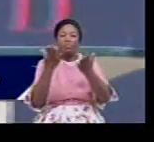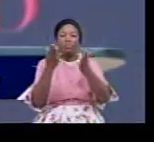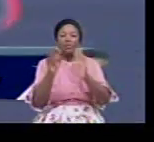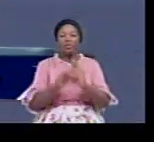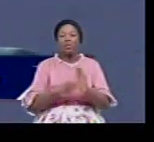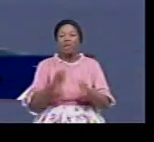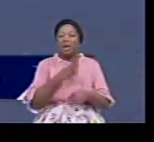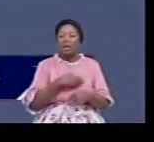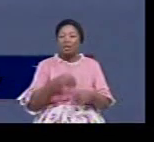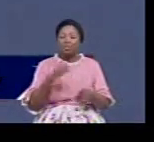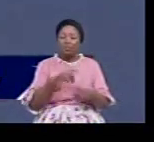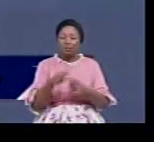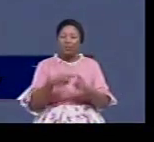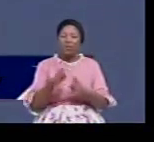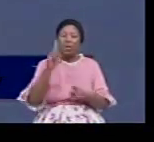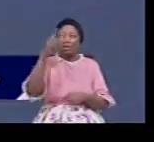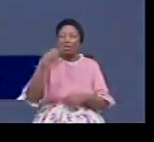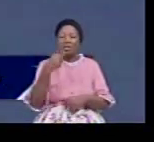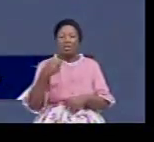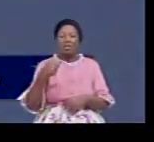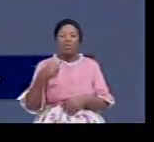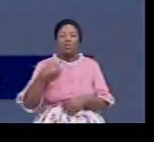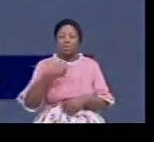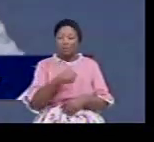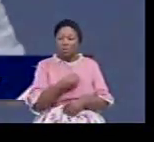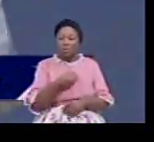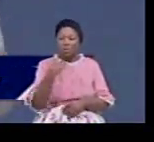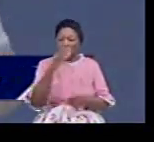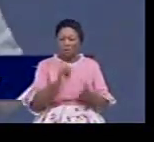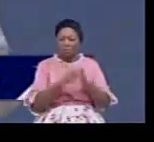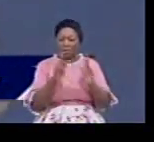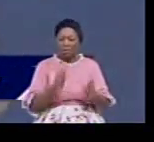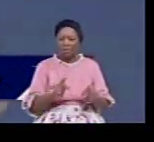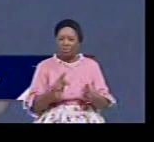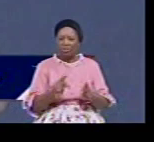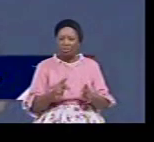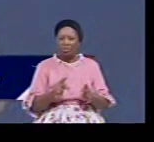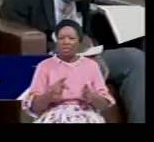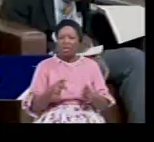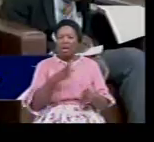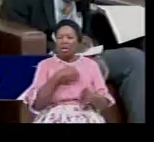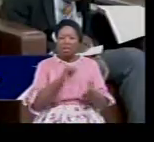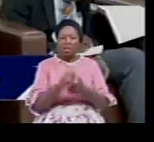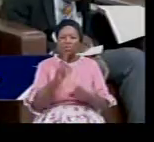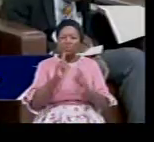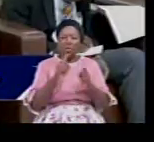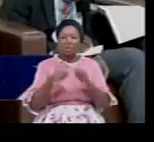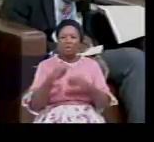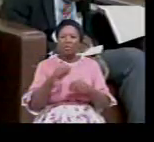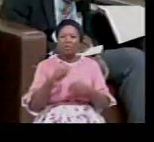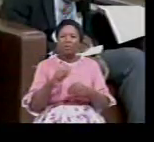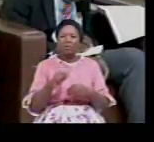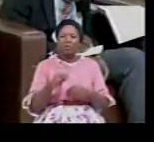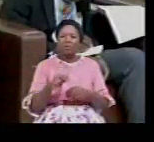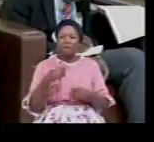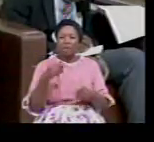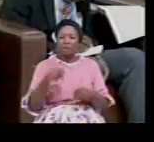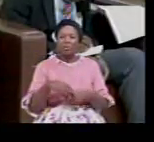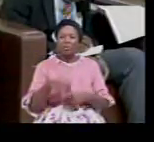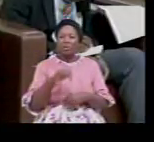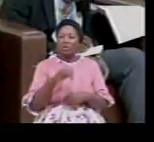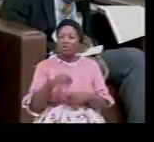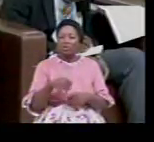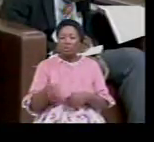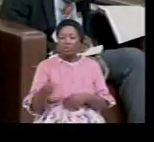we, what is he talking about? He's talking about those who understand the importance of